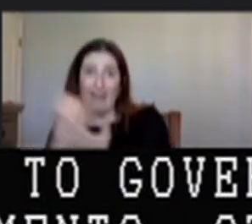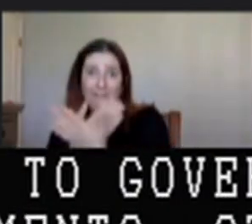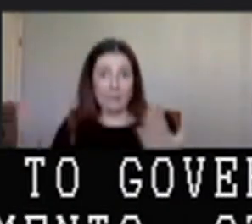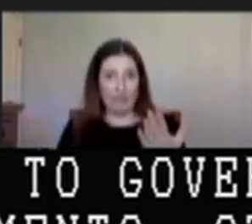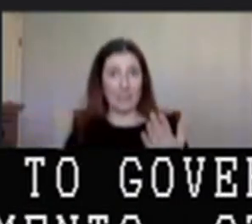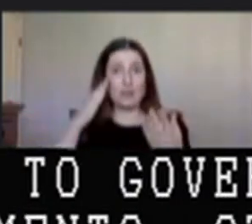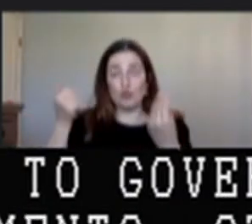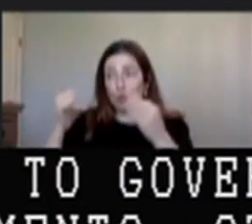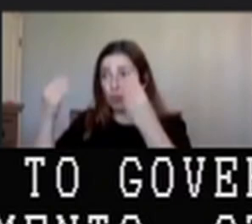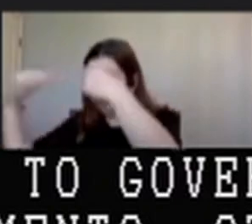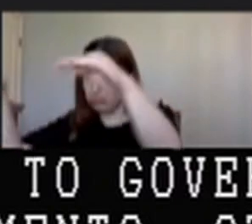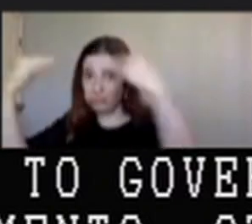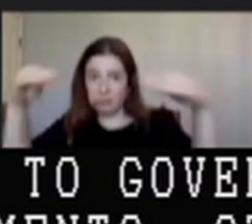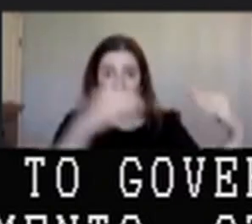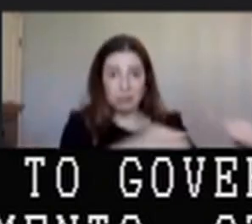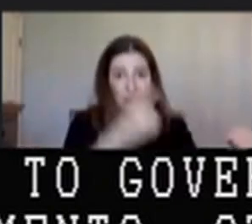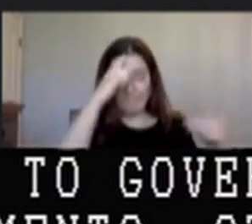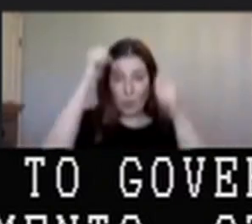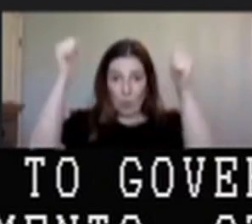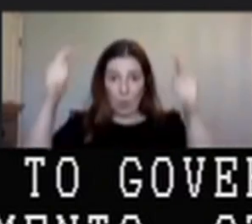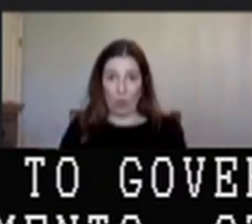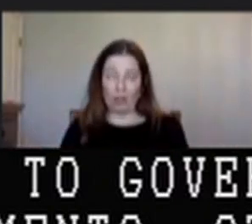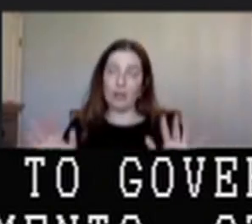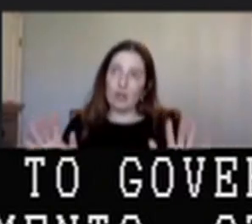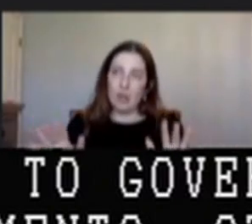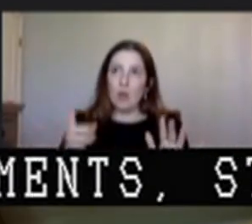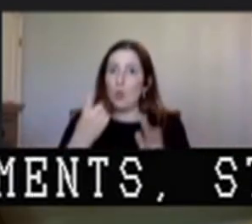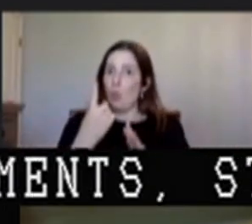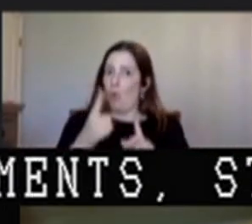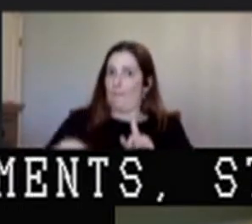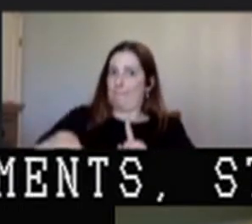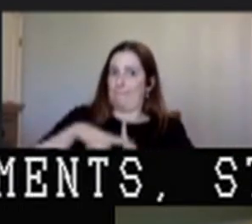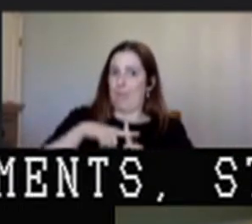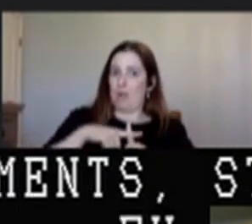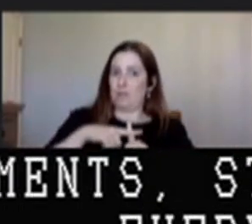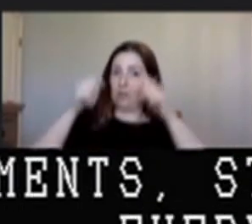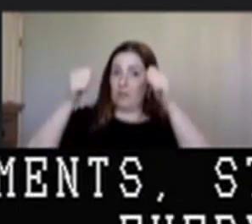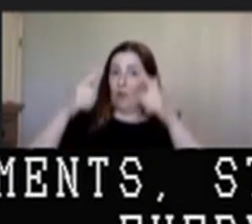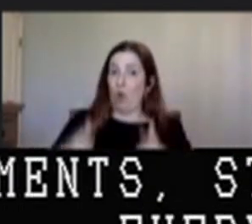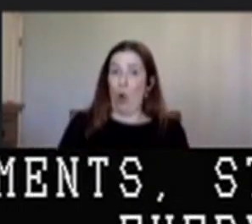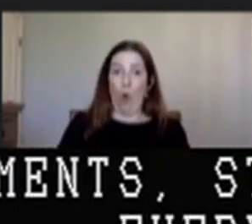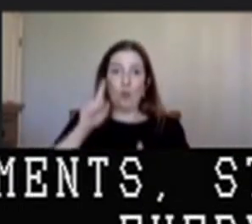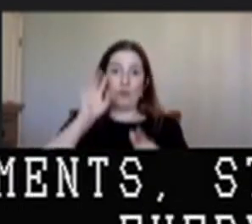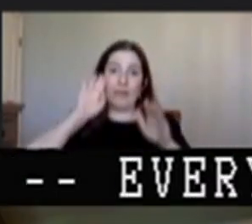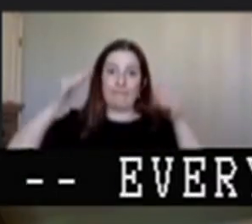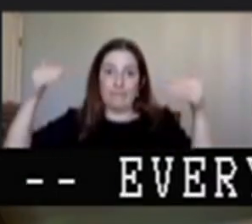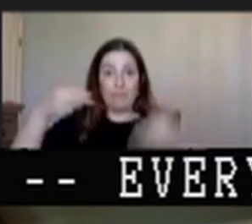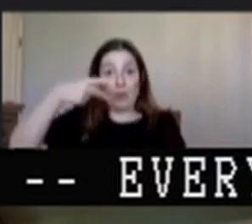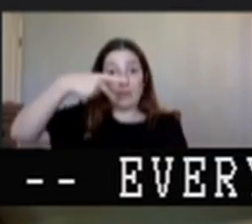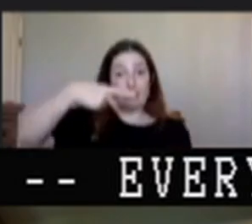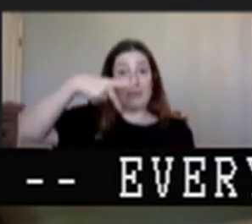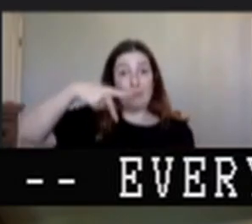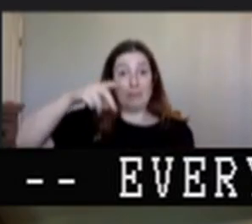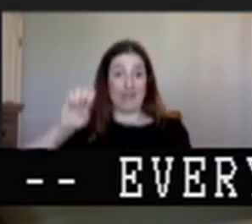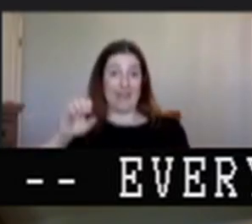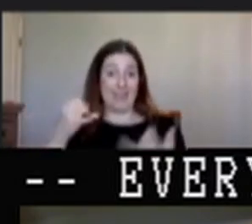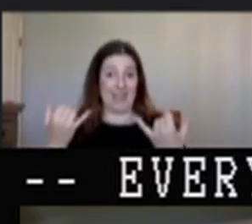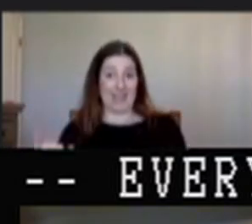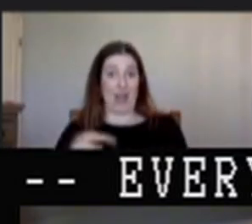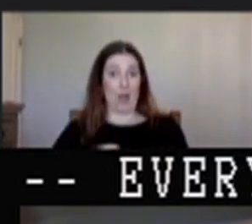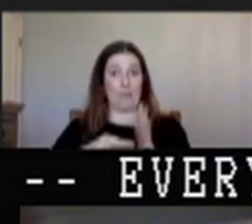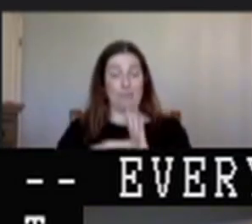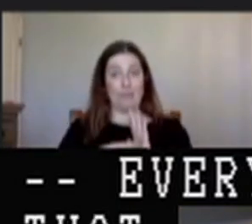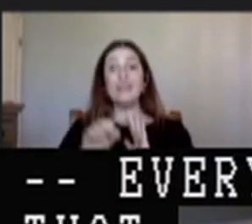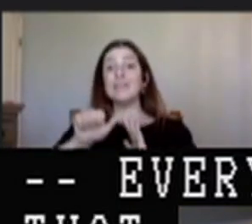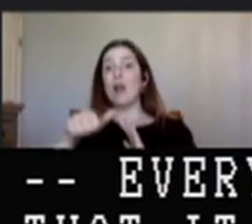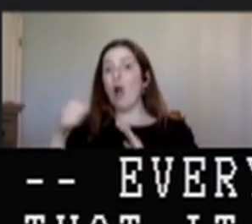upside of kind of everybody focusing on PPE is that it is allowing other